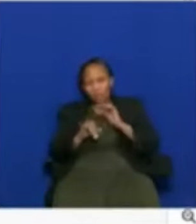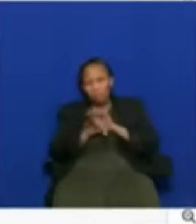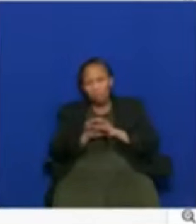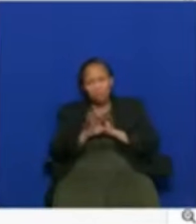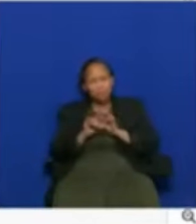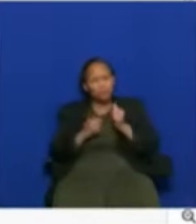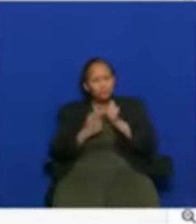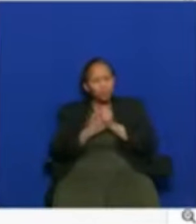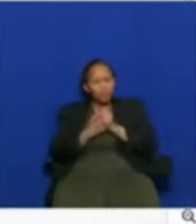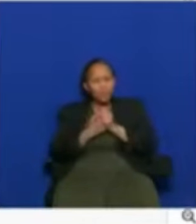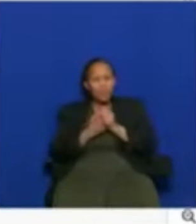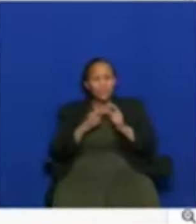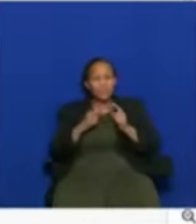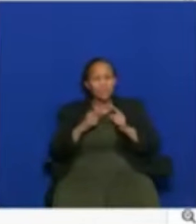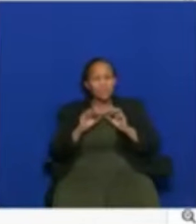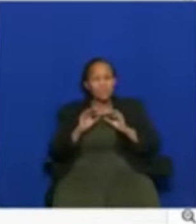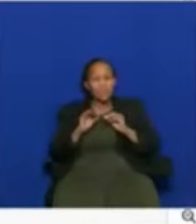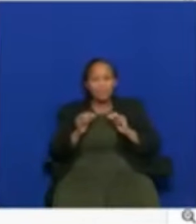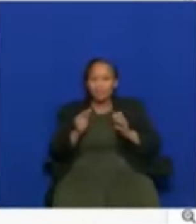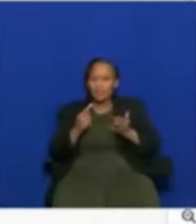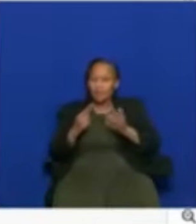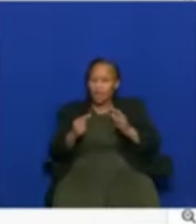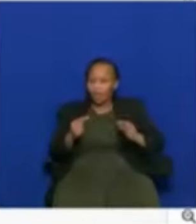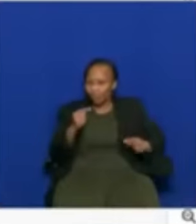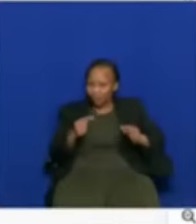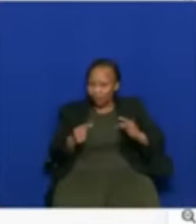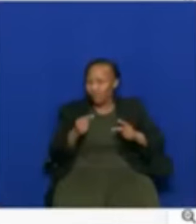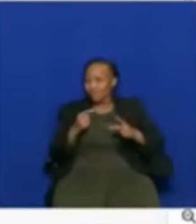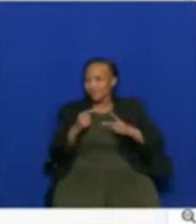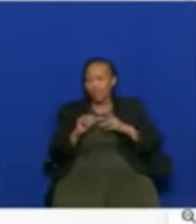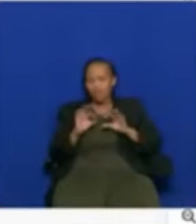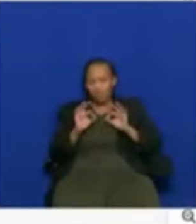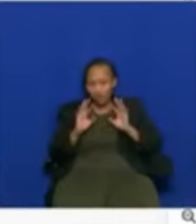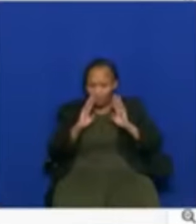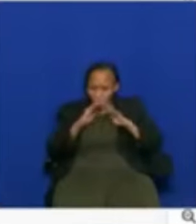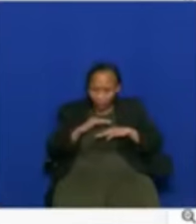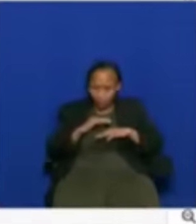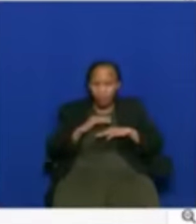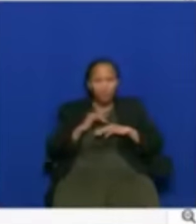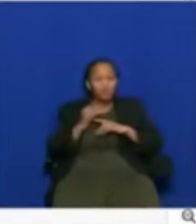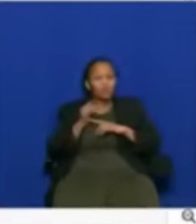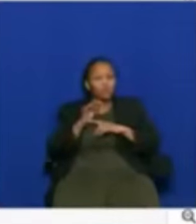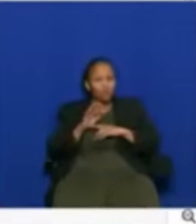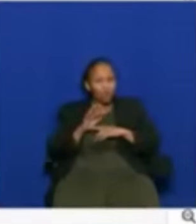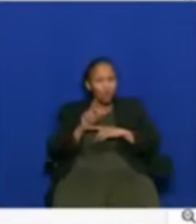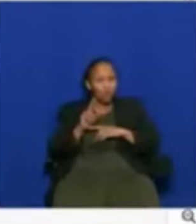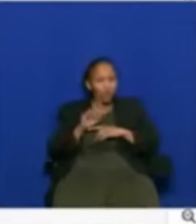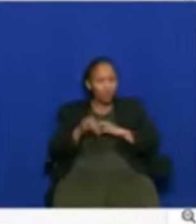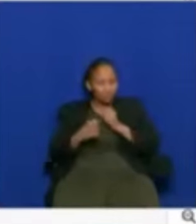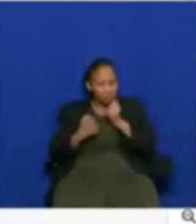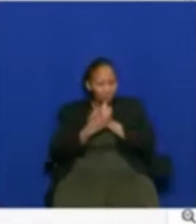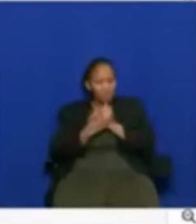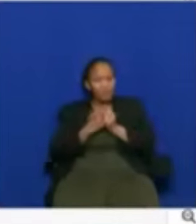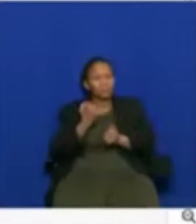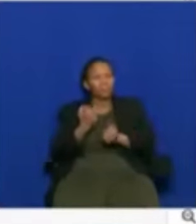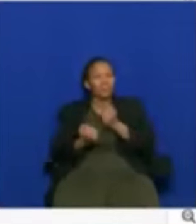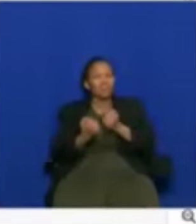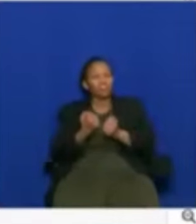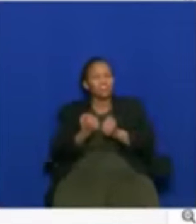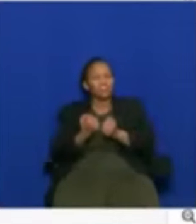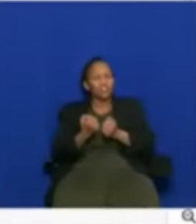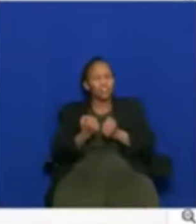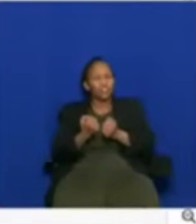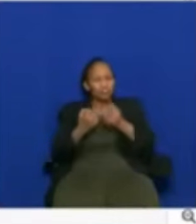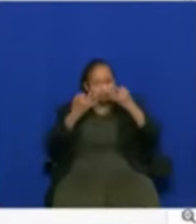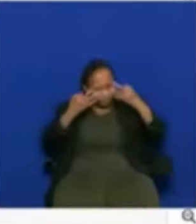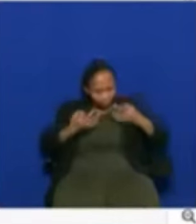incorrect and does not reflect a proper exercise of judicial discretion. In summary, the High Court concluded